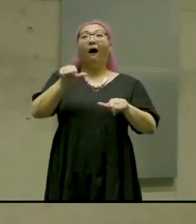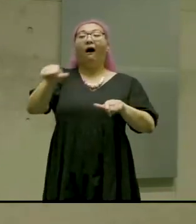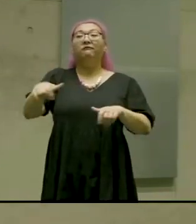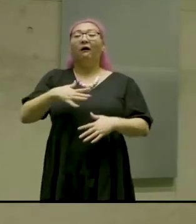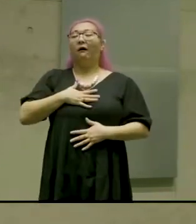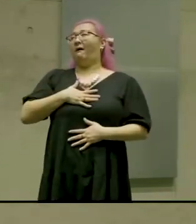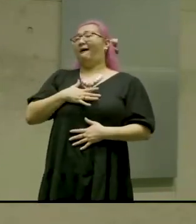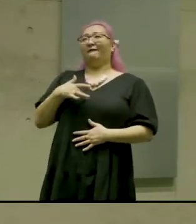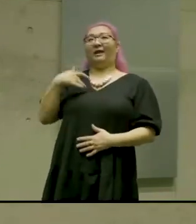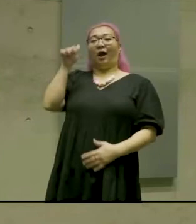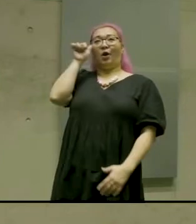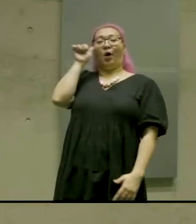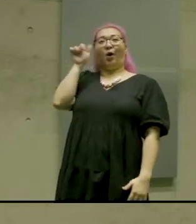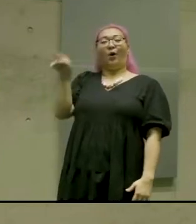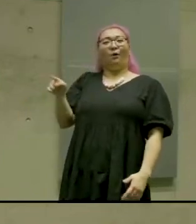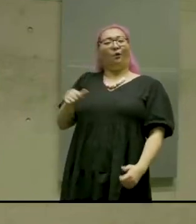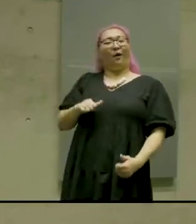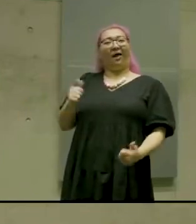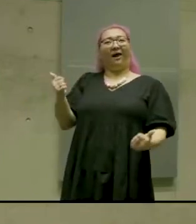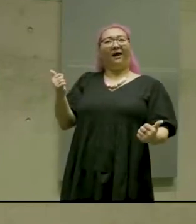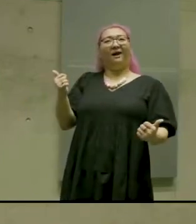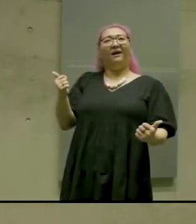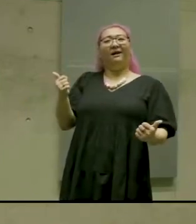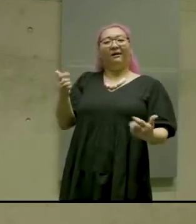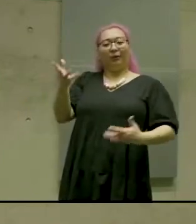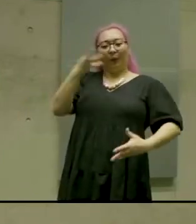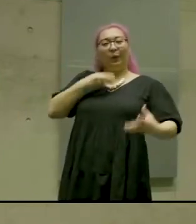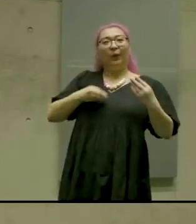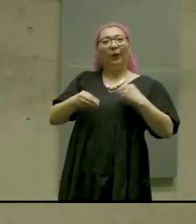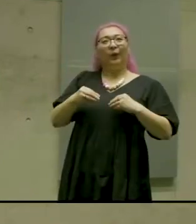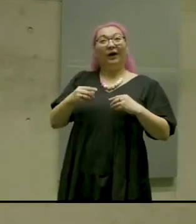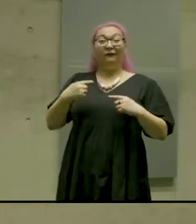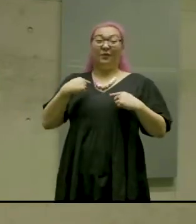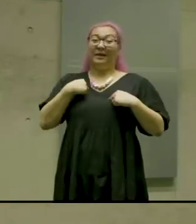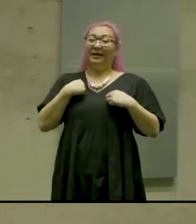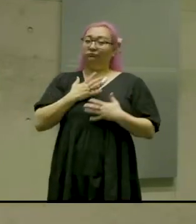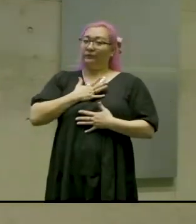which is something that, for me, was so fulfilling.